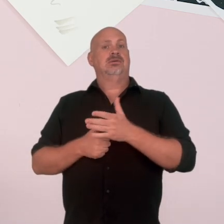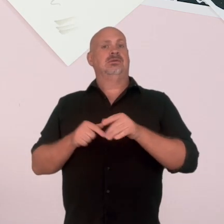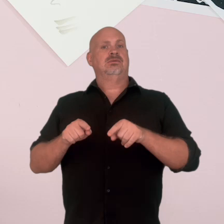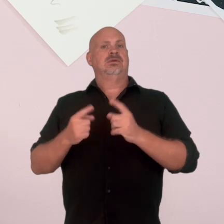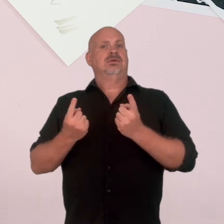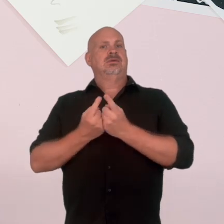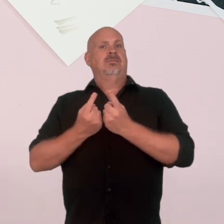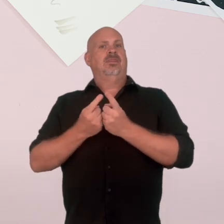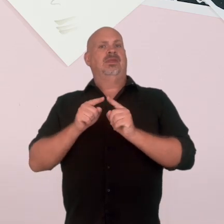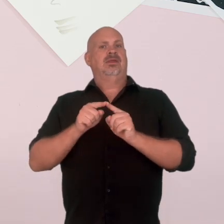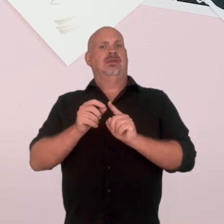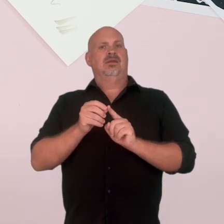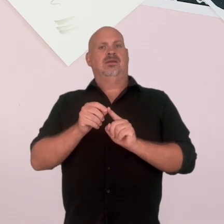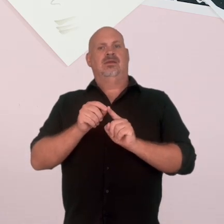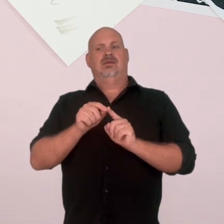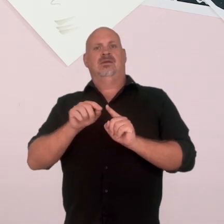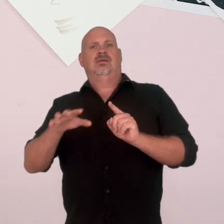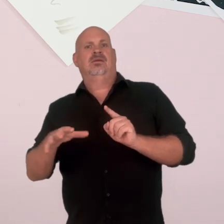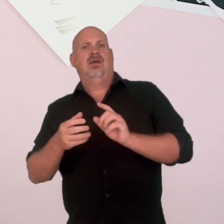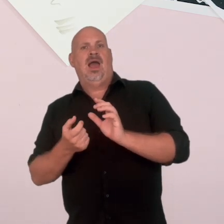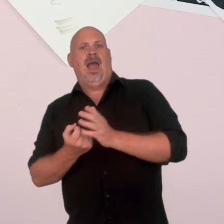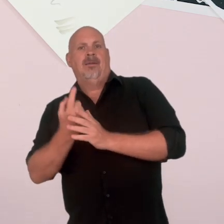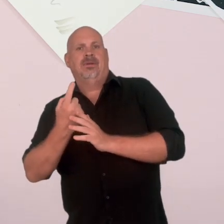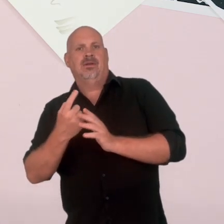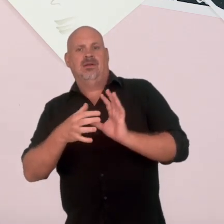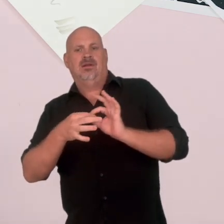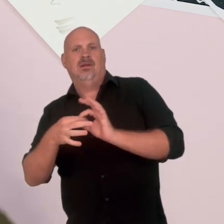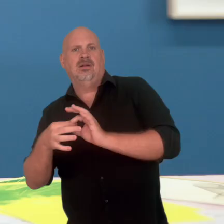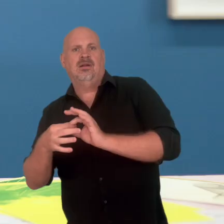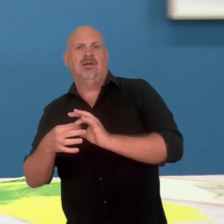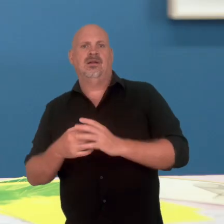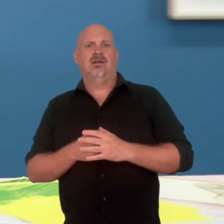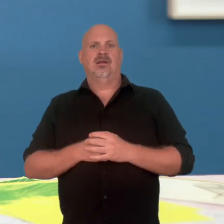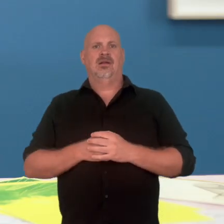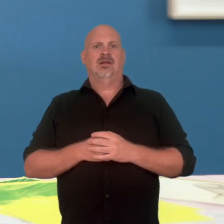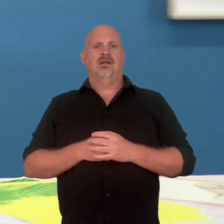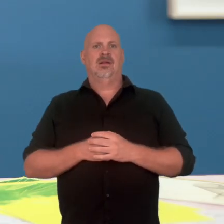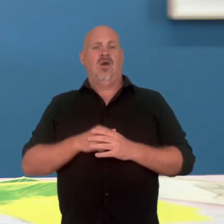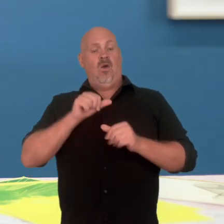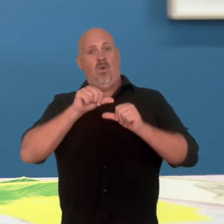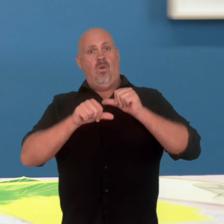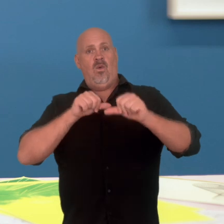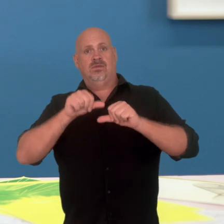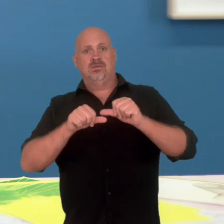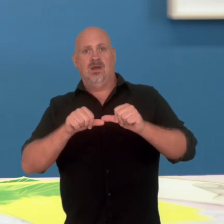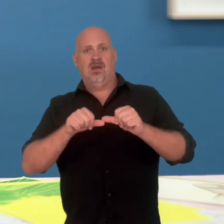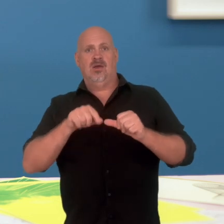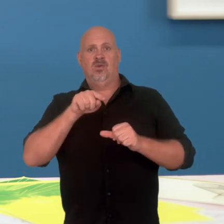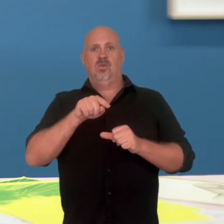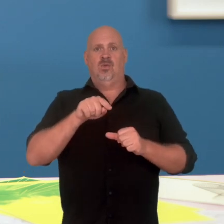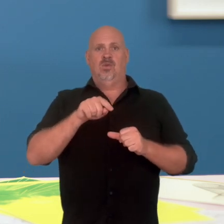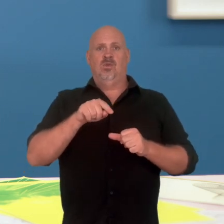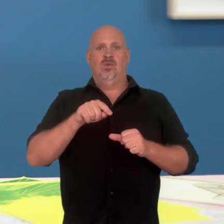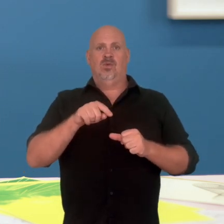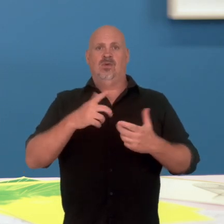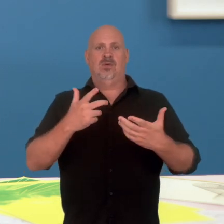occur. So in the order of things where you're bringing in these different elements, it